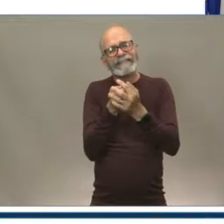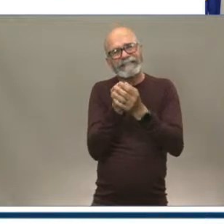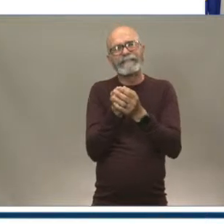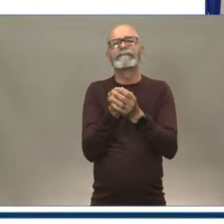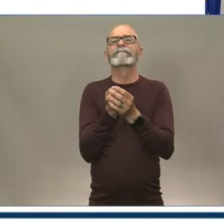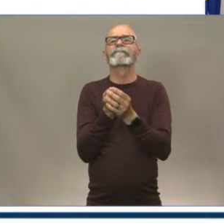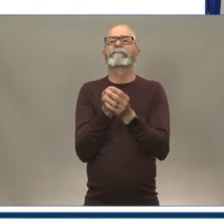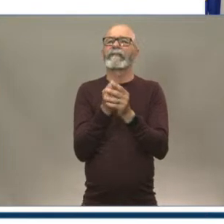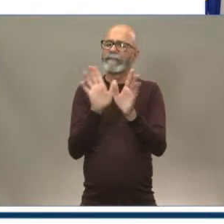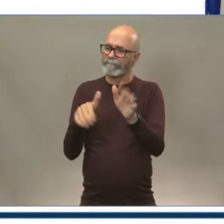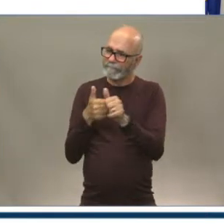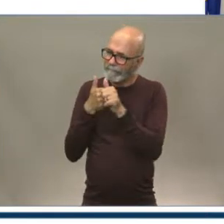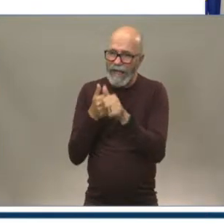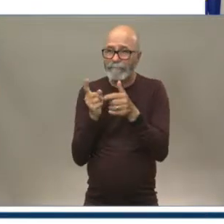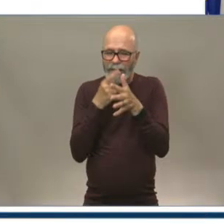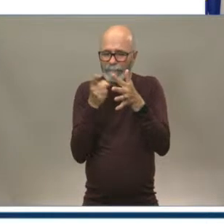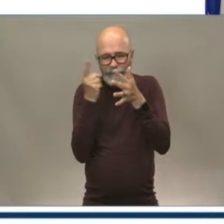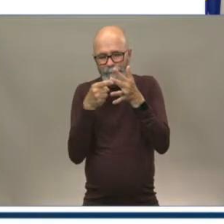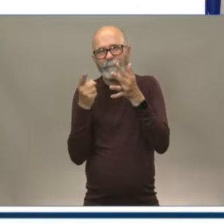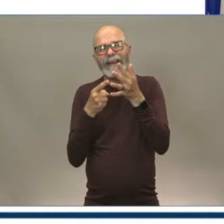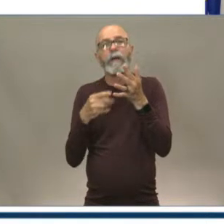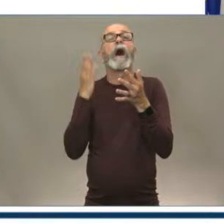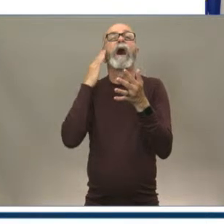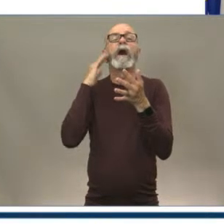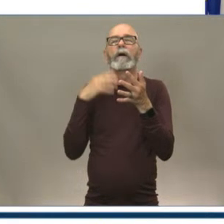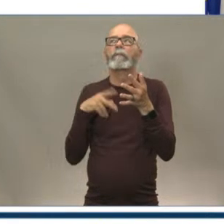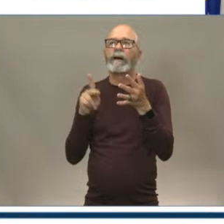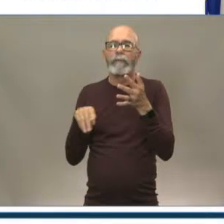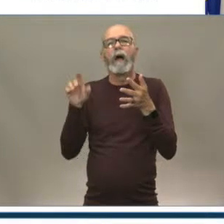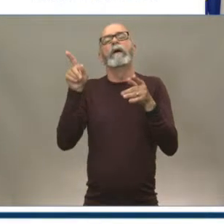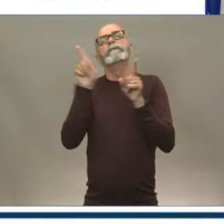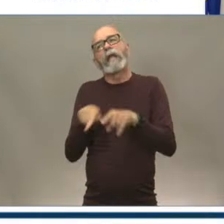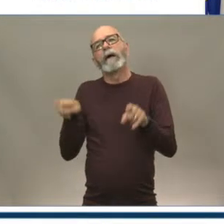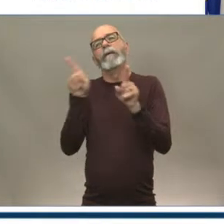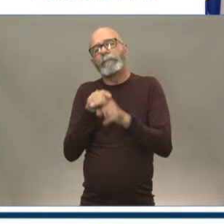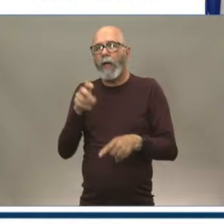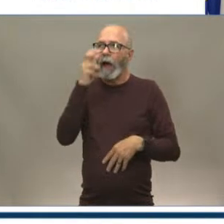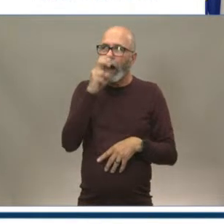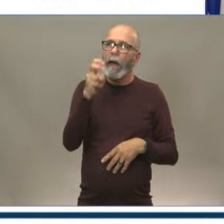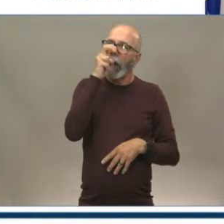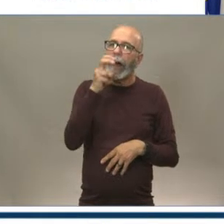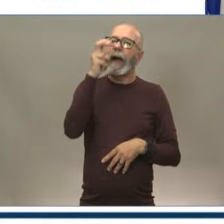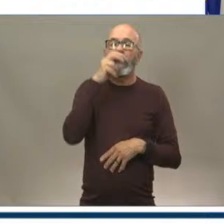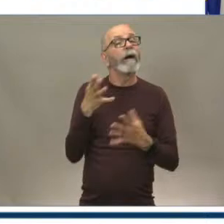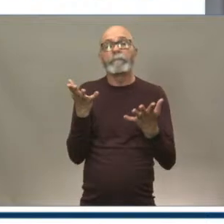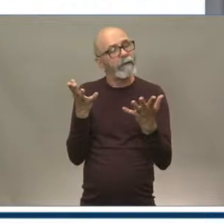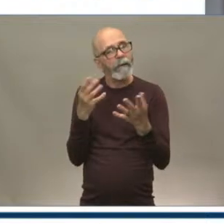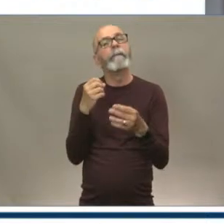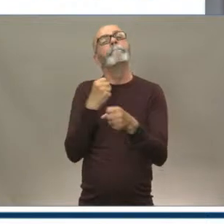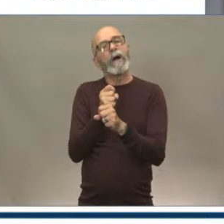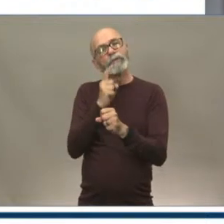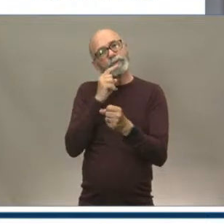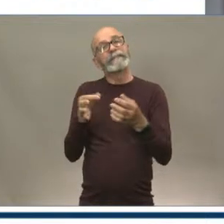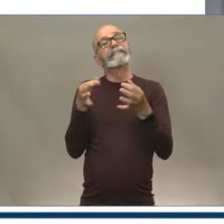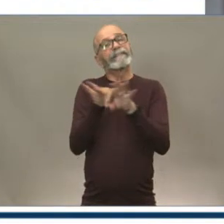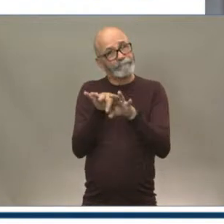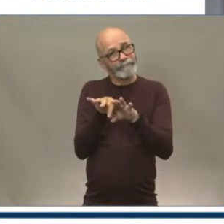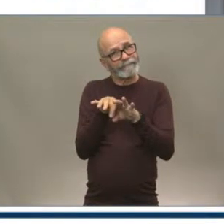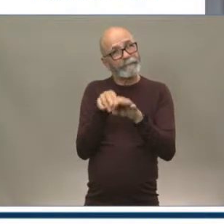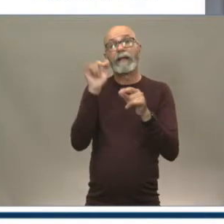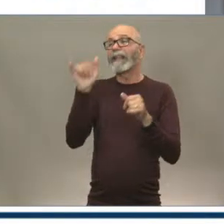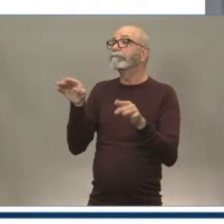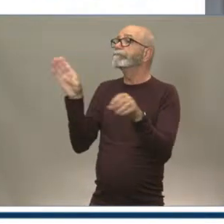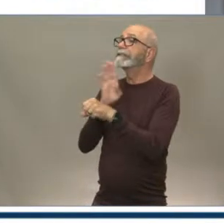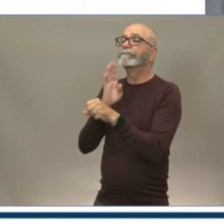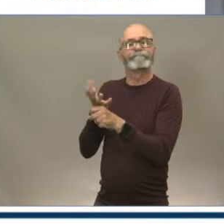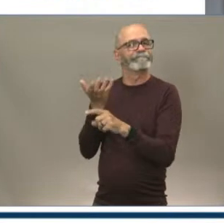these protocols. I know they're strict, and in some cases stricter than previous waves. There are some businesses that had to shut down, and